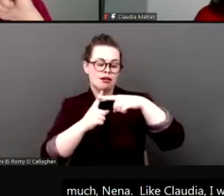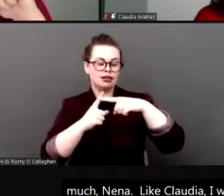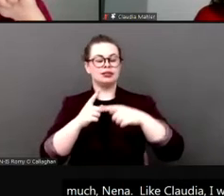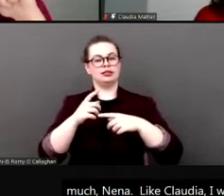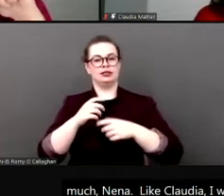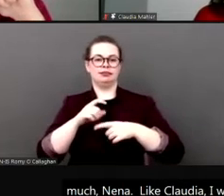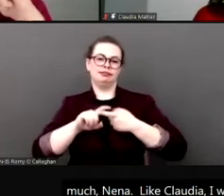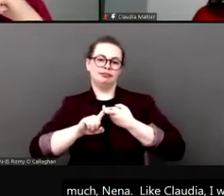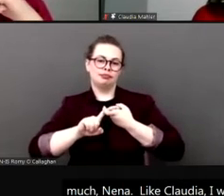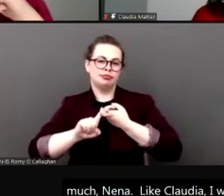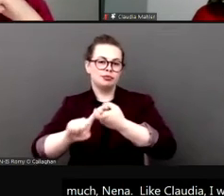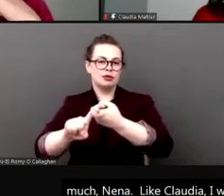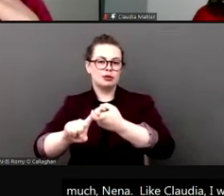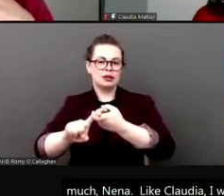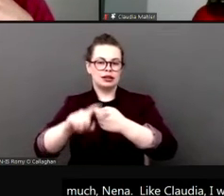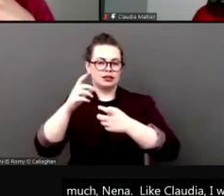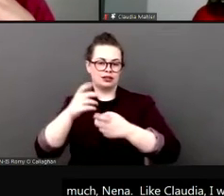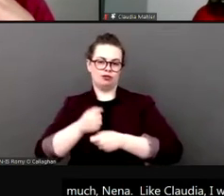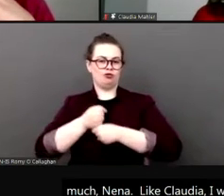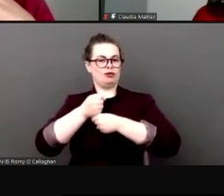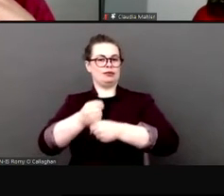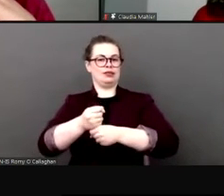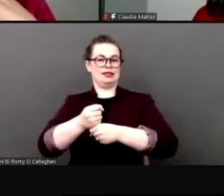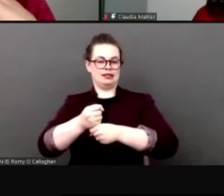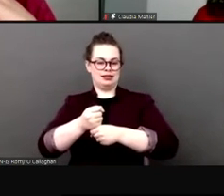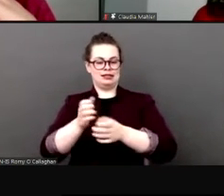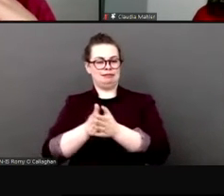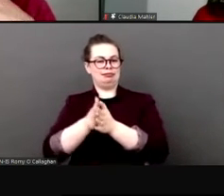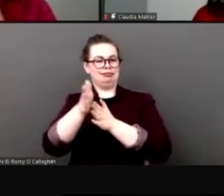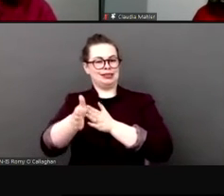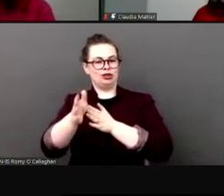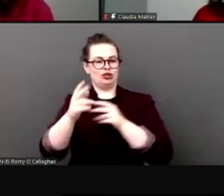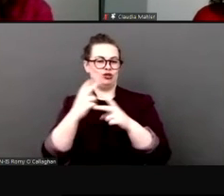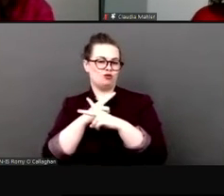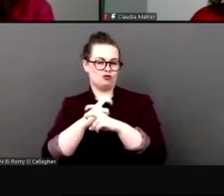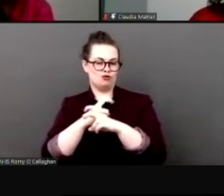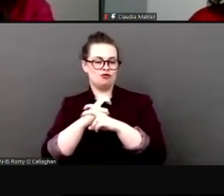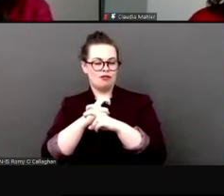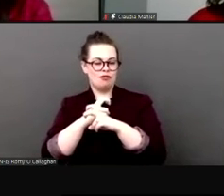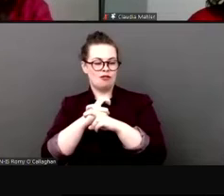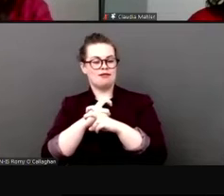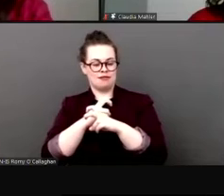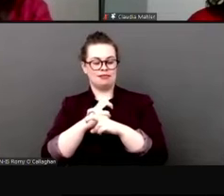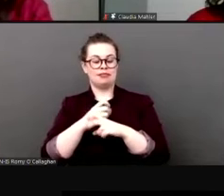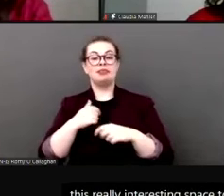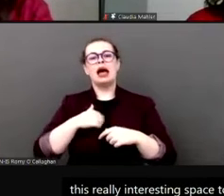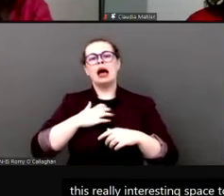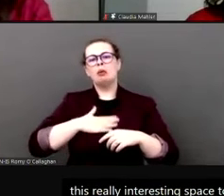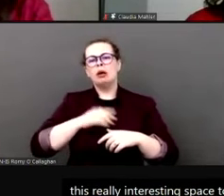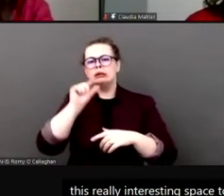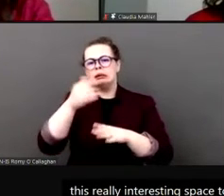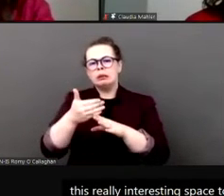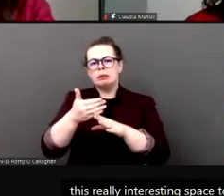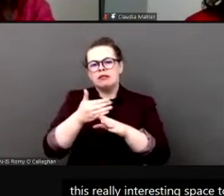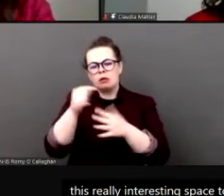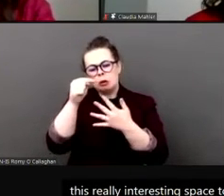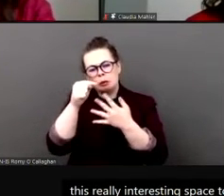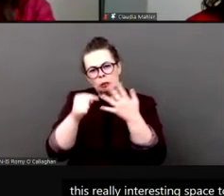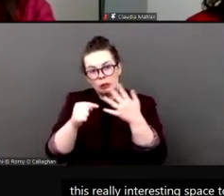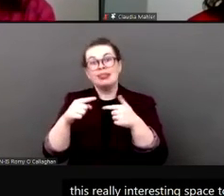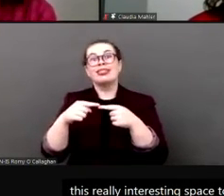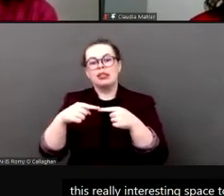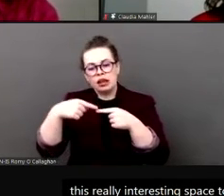today. I'd just like to make one or two preliminary points before I get to the impact of the Disability